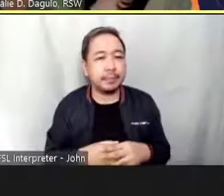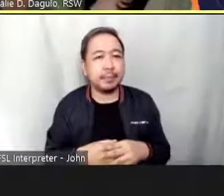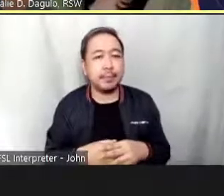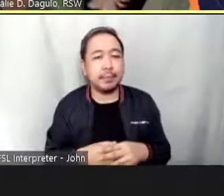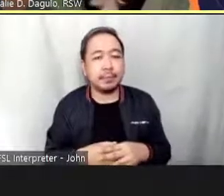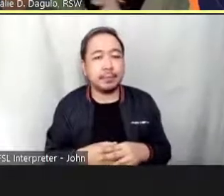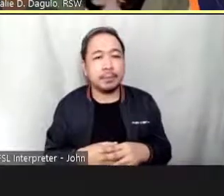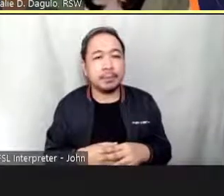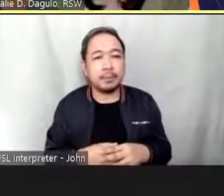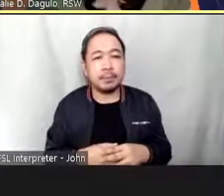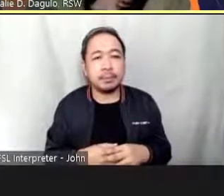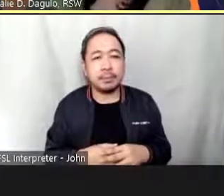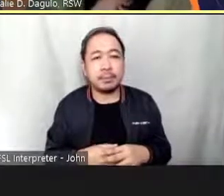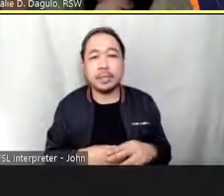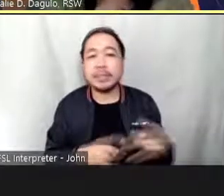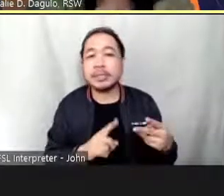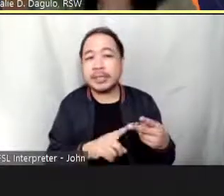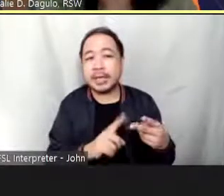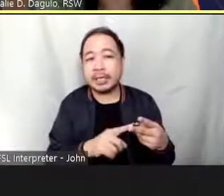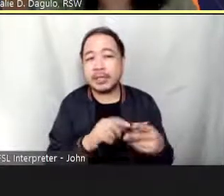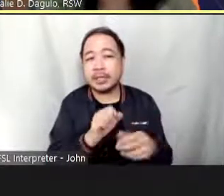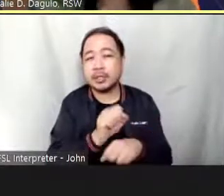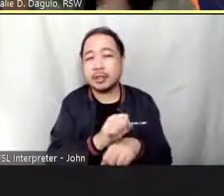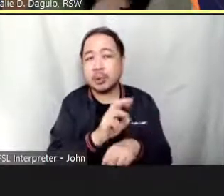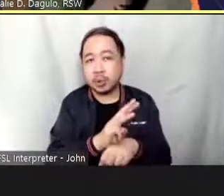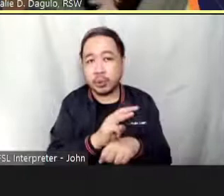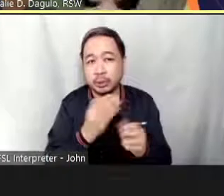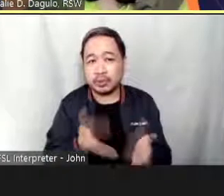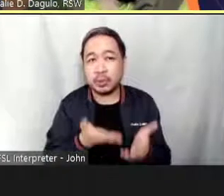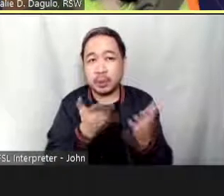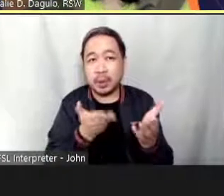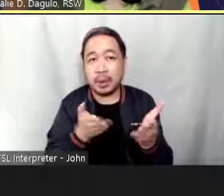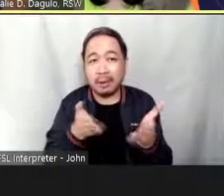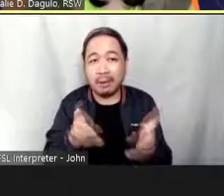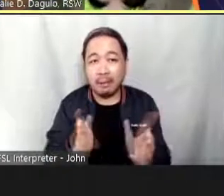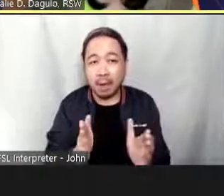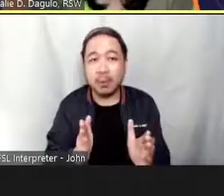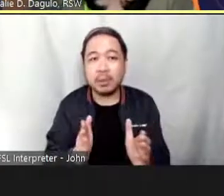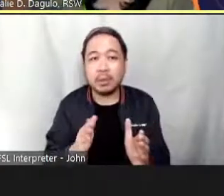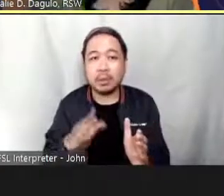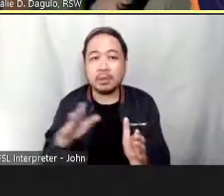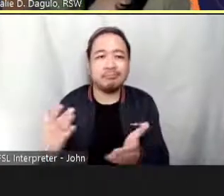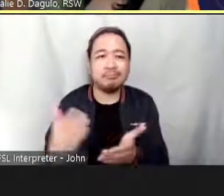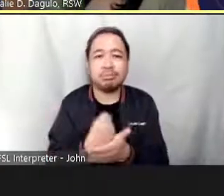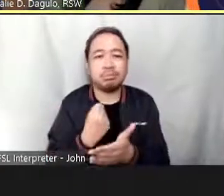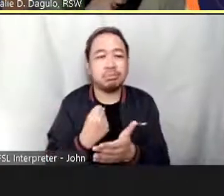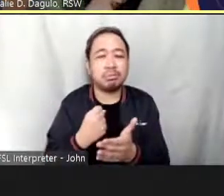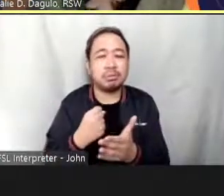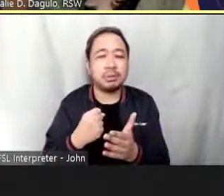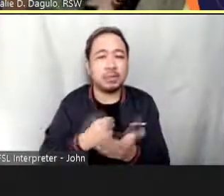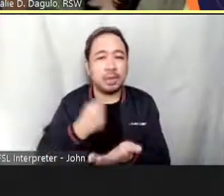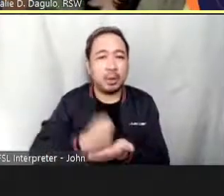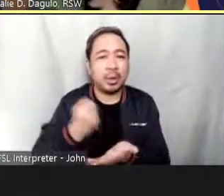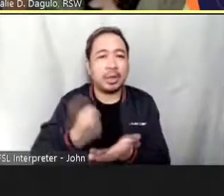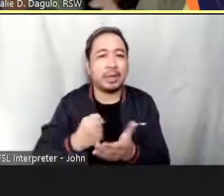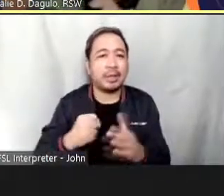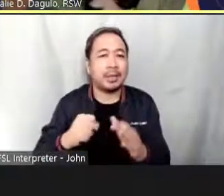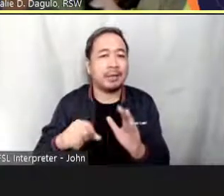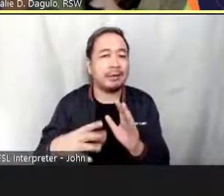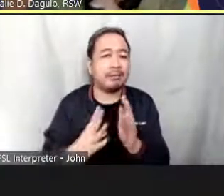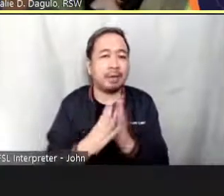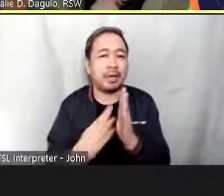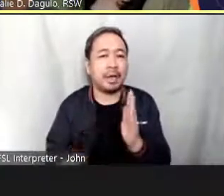Another recommendation, social workers to be allowed in securing authenticated copy of birth certificate and other